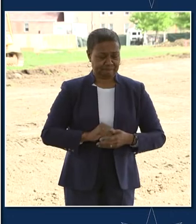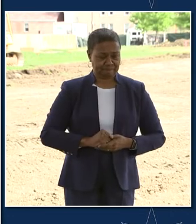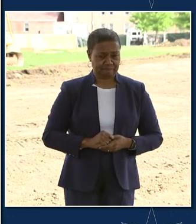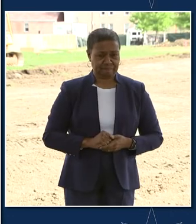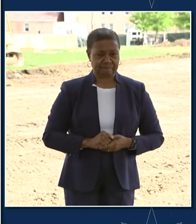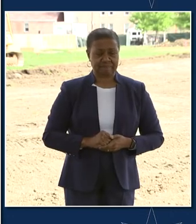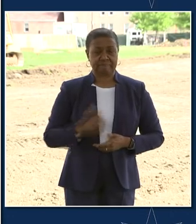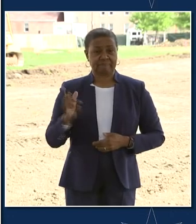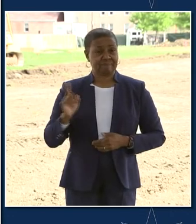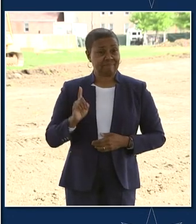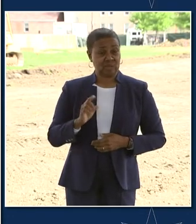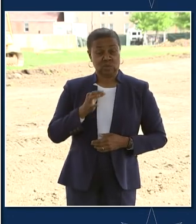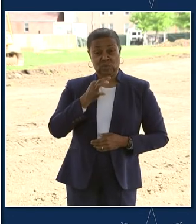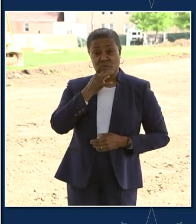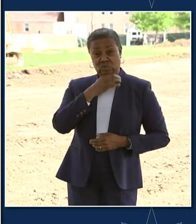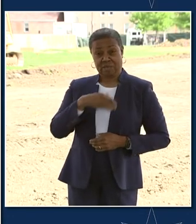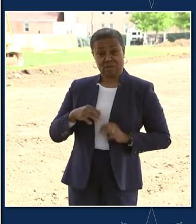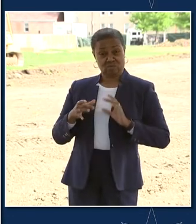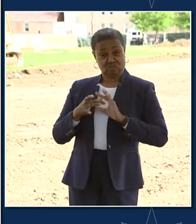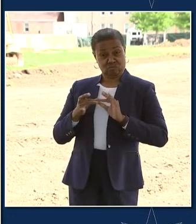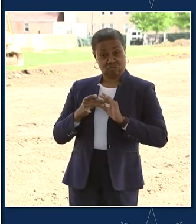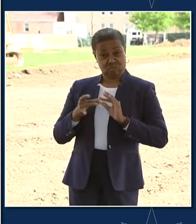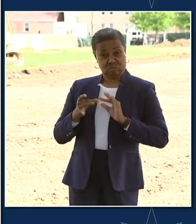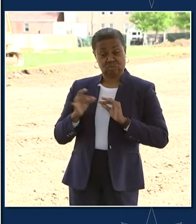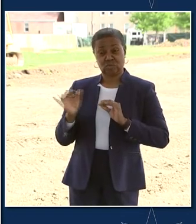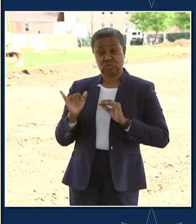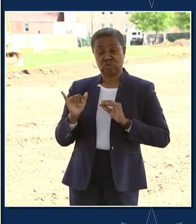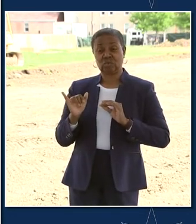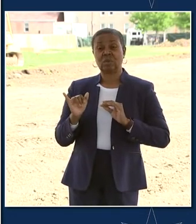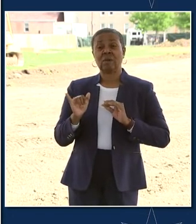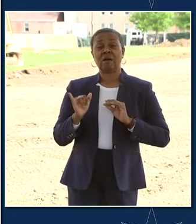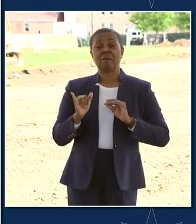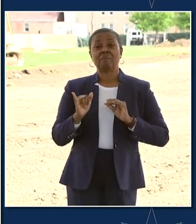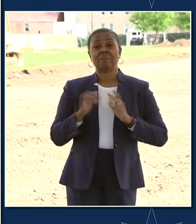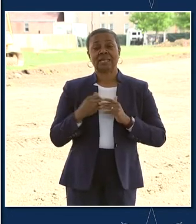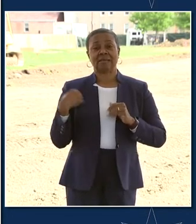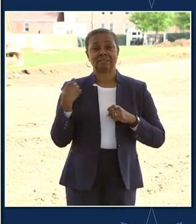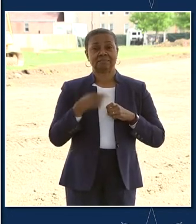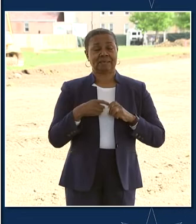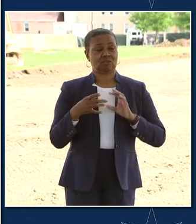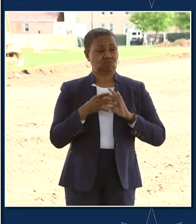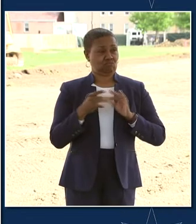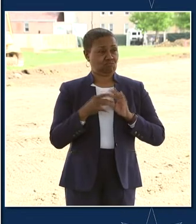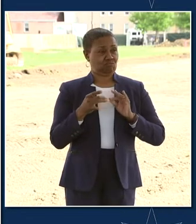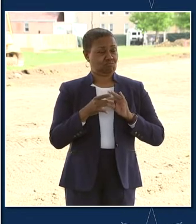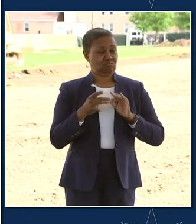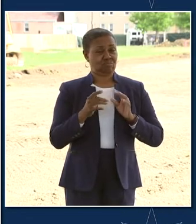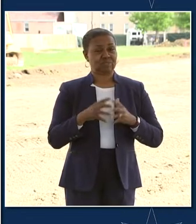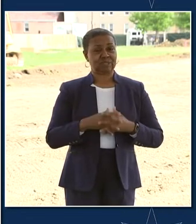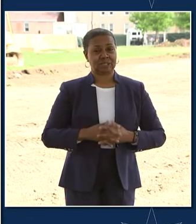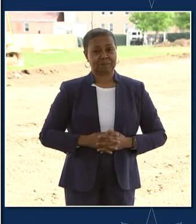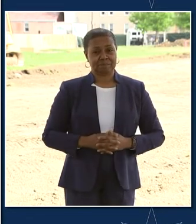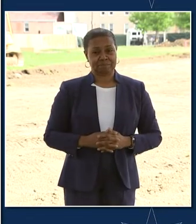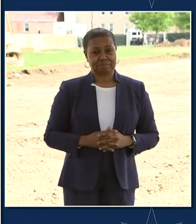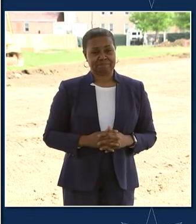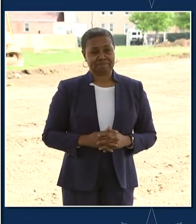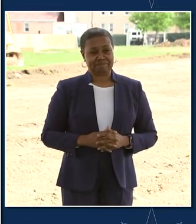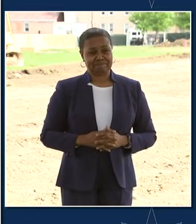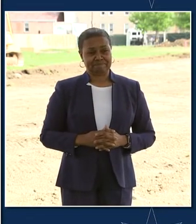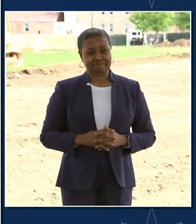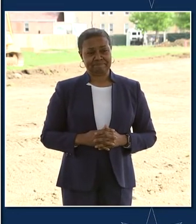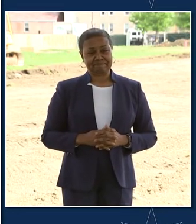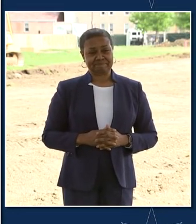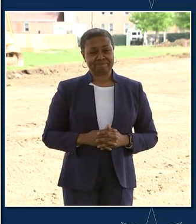I'll bring up Mayor Lightfoot in a moment and have a couple comments for Mayor Lightfoot as well, but brevemente en español, mi nombre es Mike Rodriguez, soy el concejal del Distrito 22.